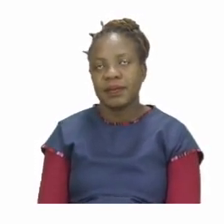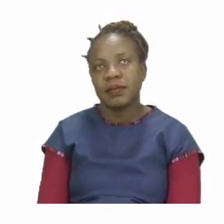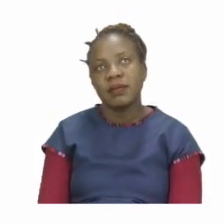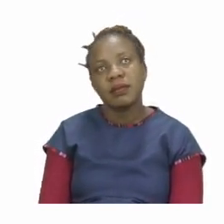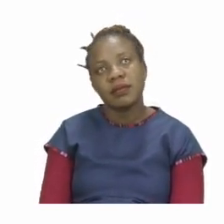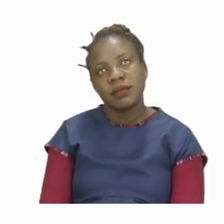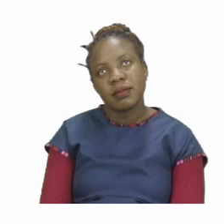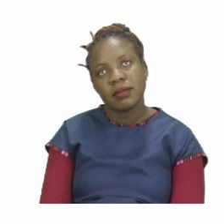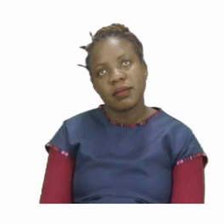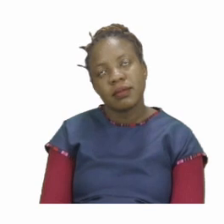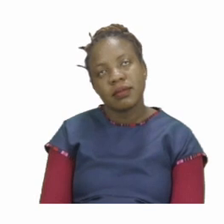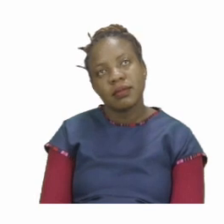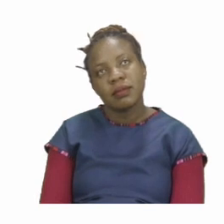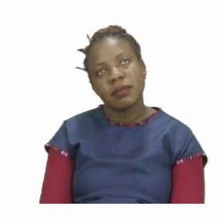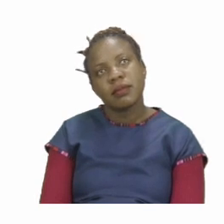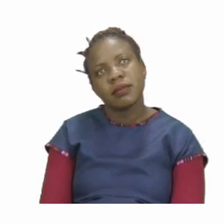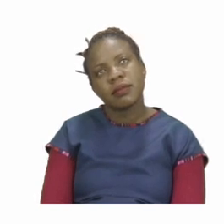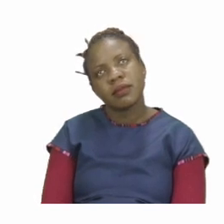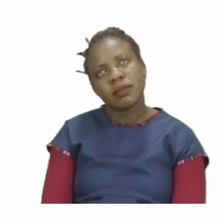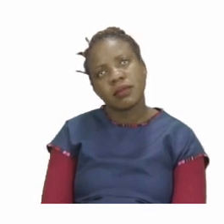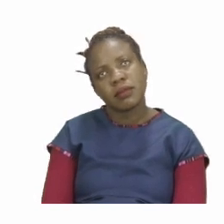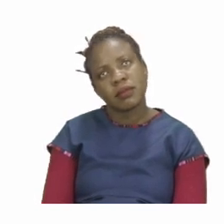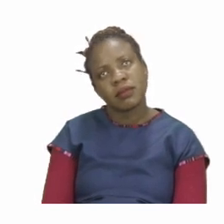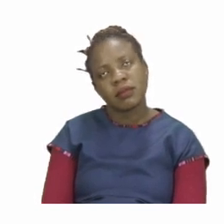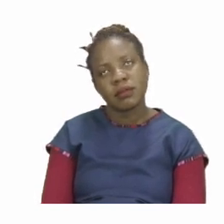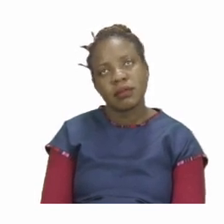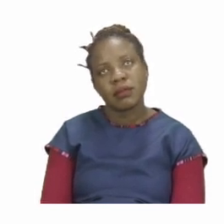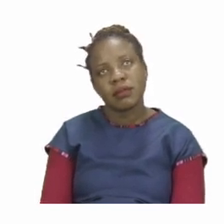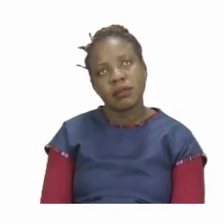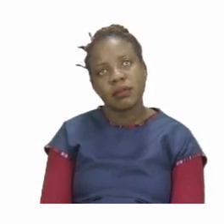hard, this is now where you hear